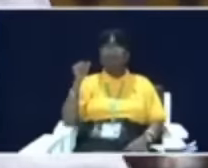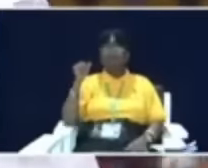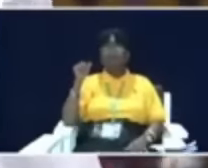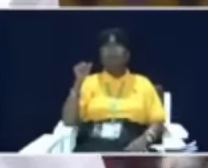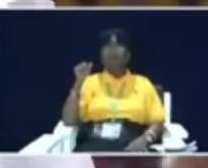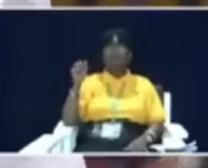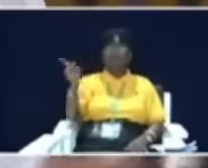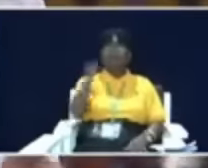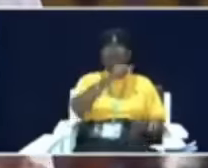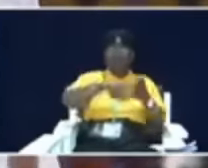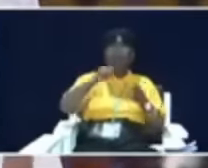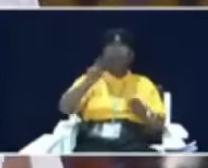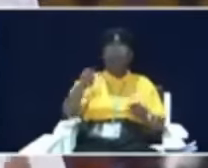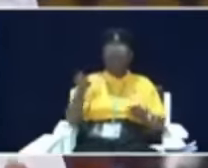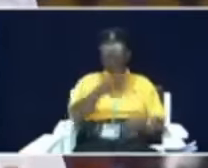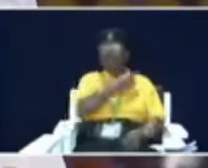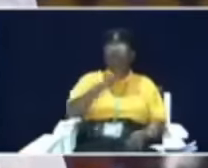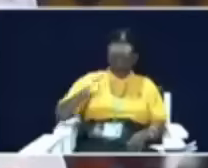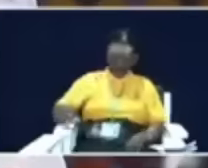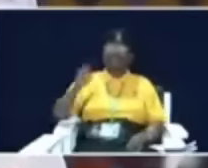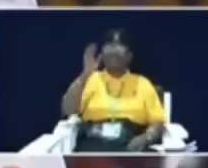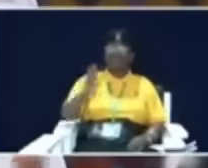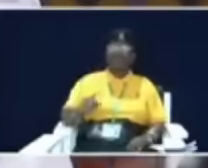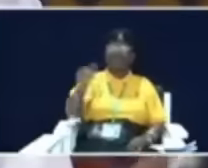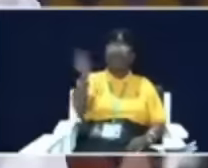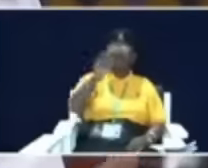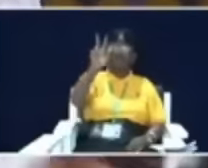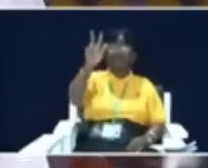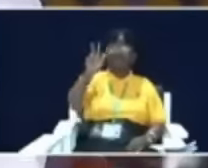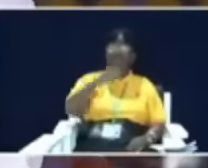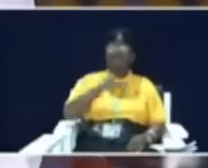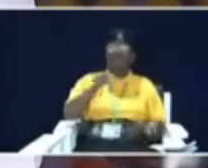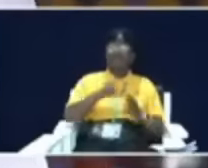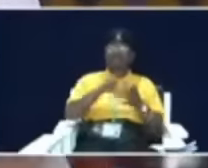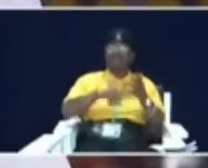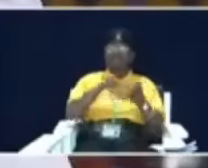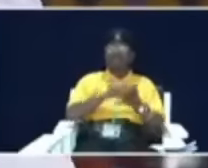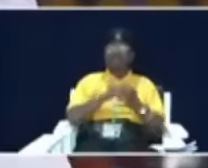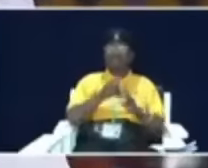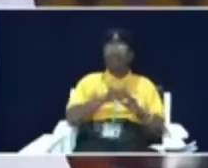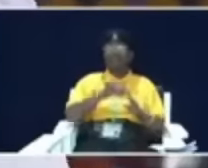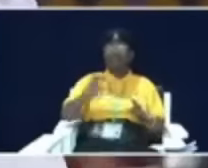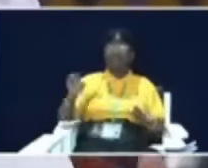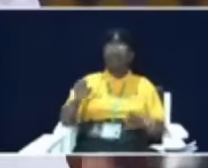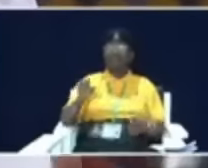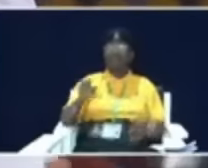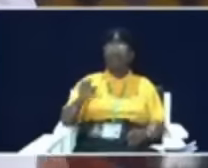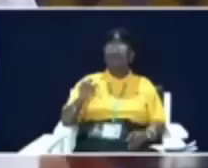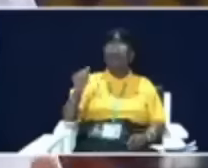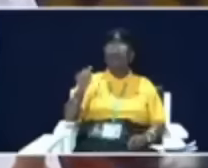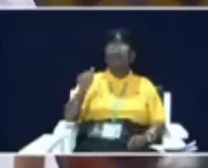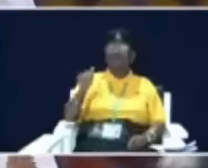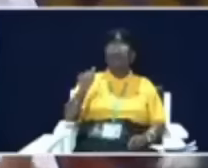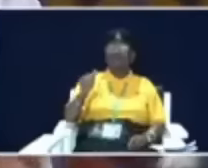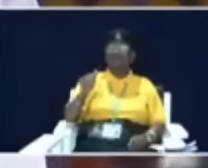You read 2 Kings chapter 13, I read it from verse 14 onwards. 2 Kings 13 from